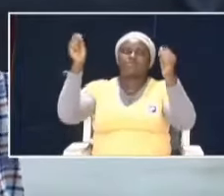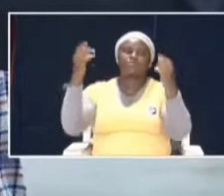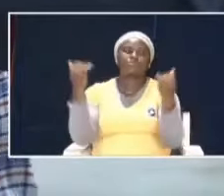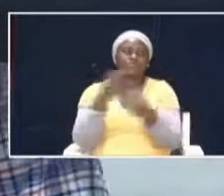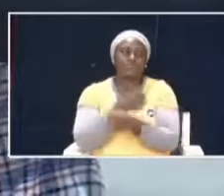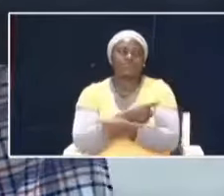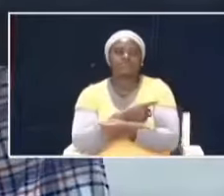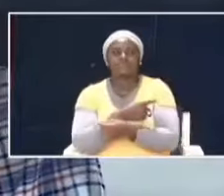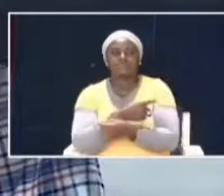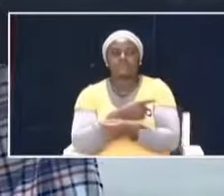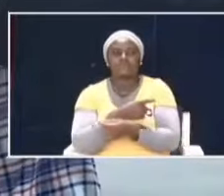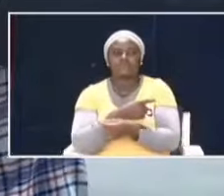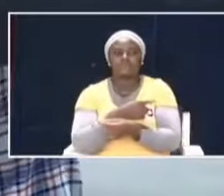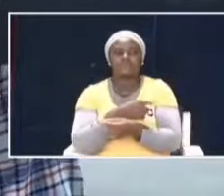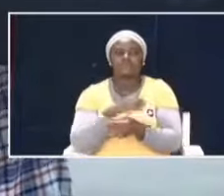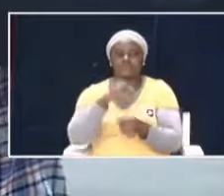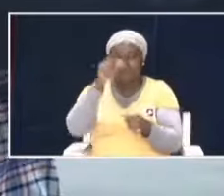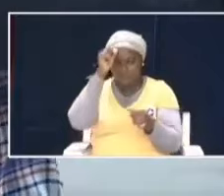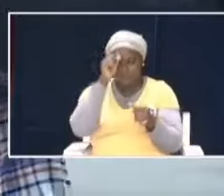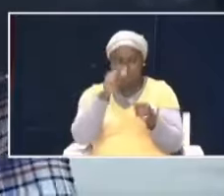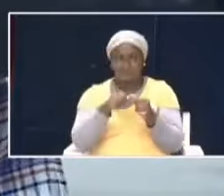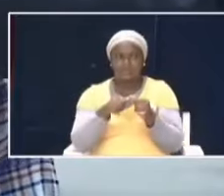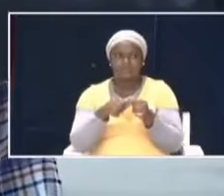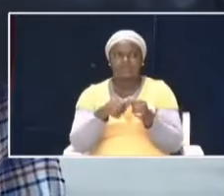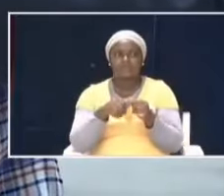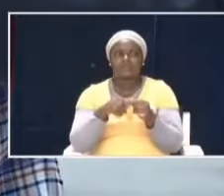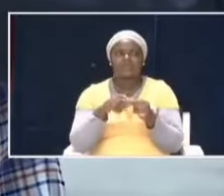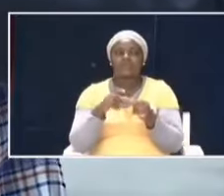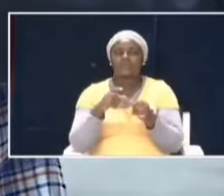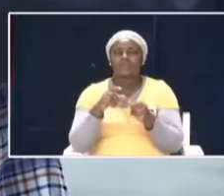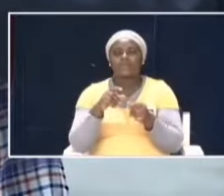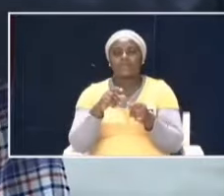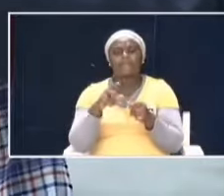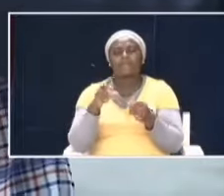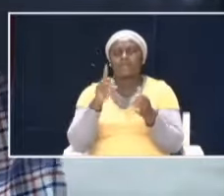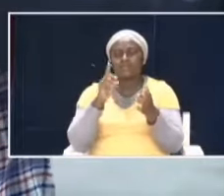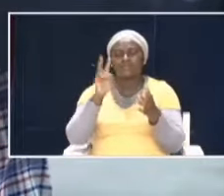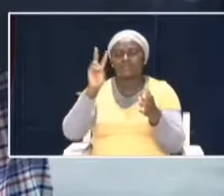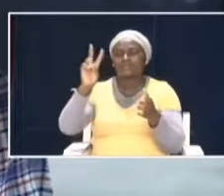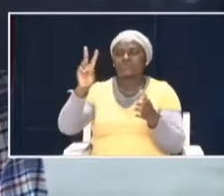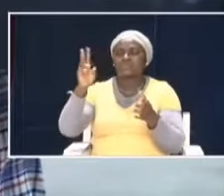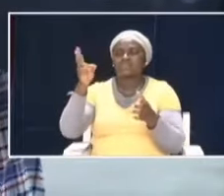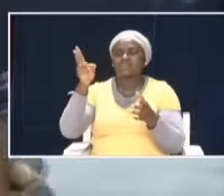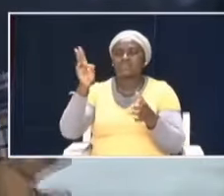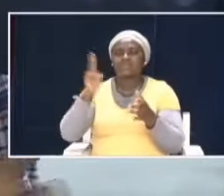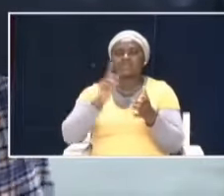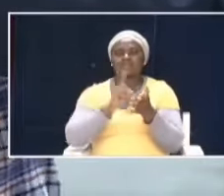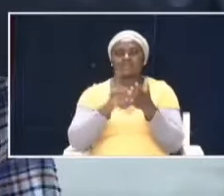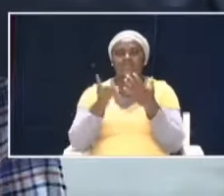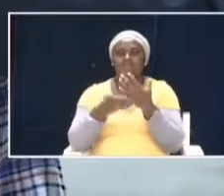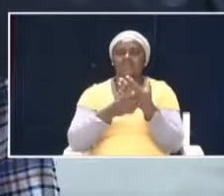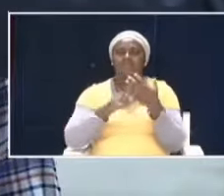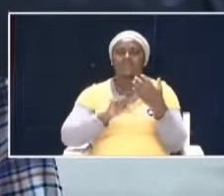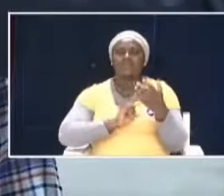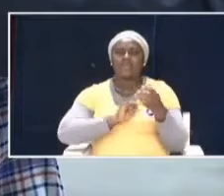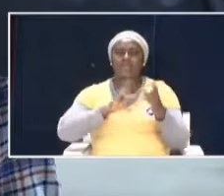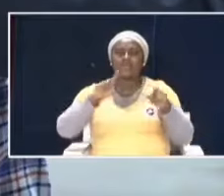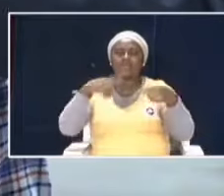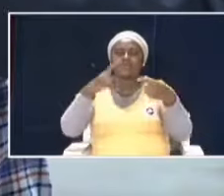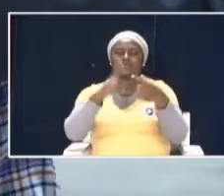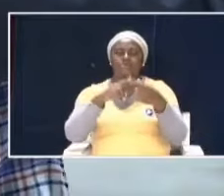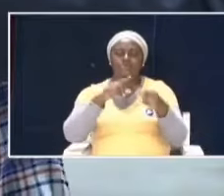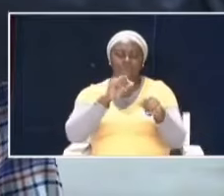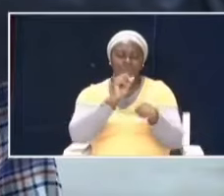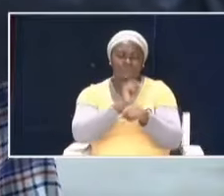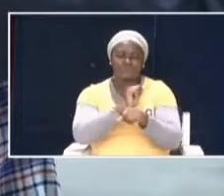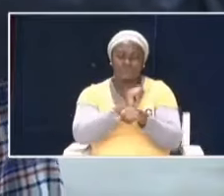It happened in 2011, precisely on Tuesday, 27th of December, that I went to church at Lake where I worked then for